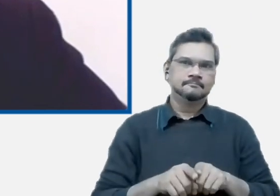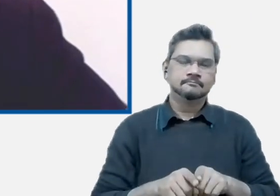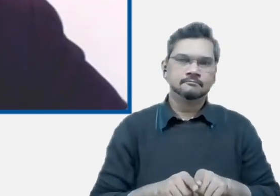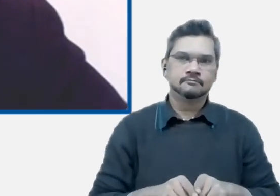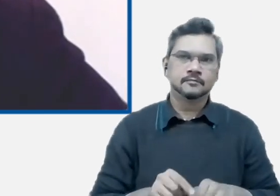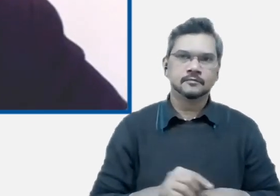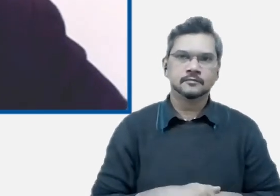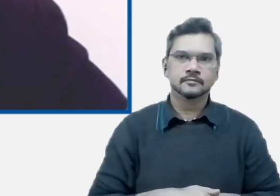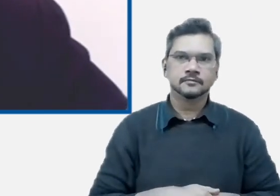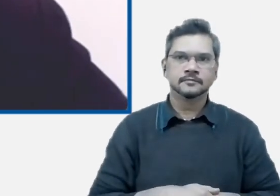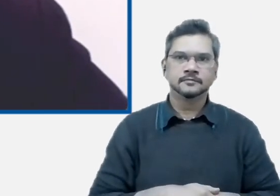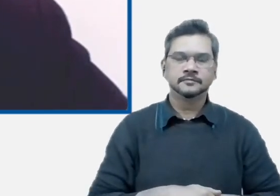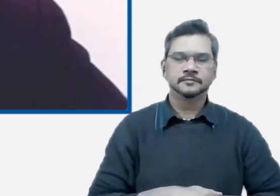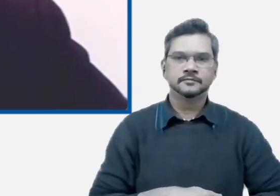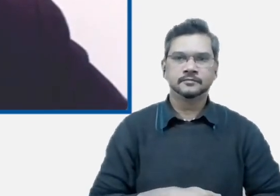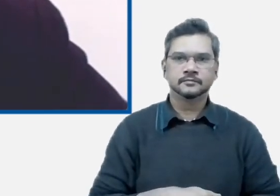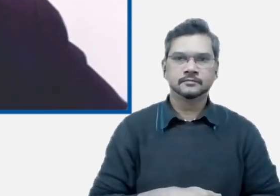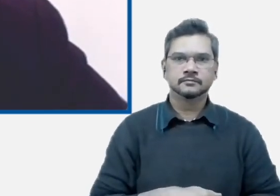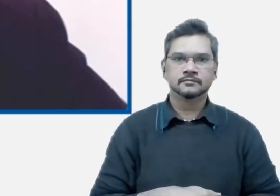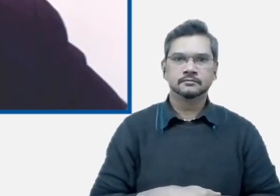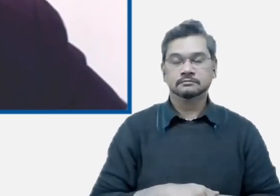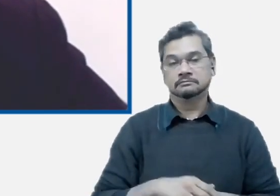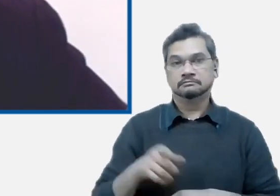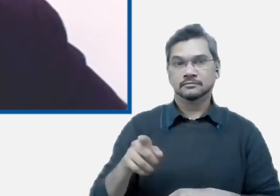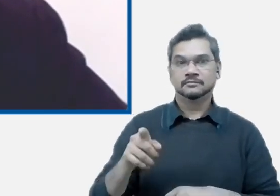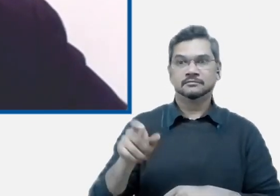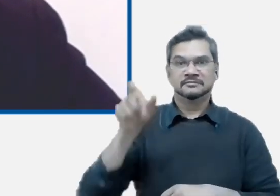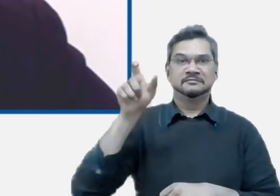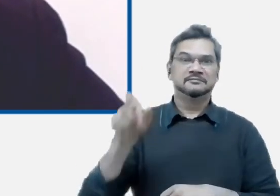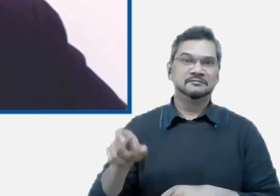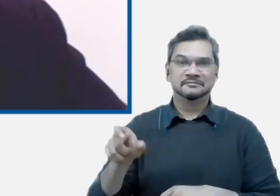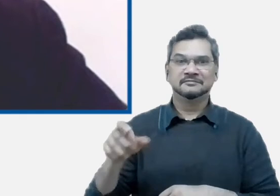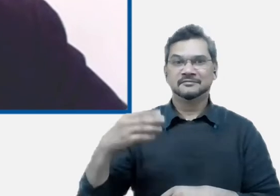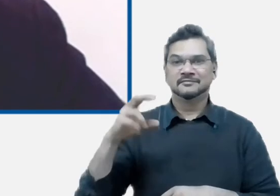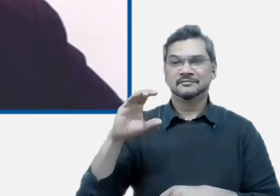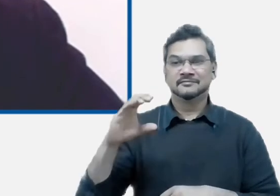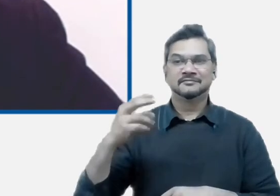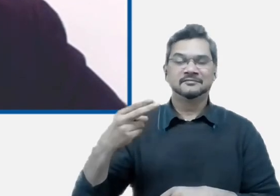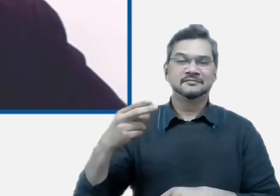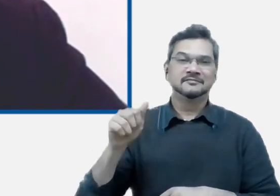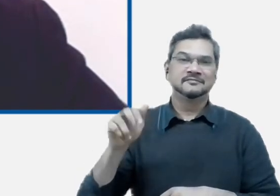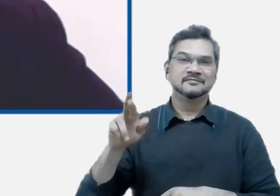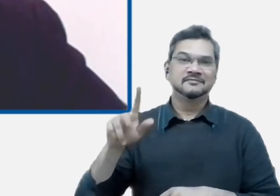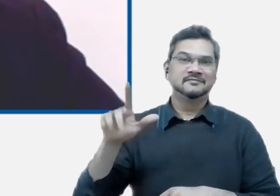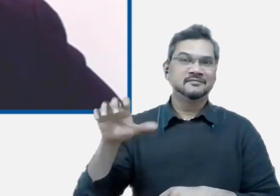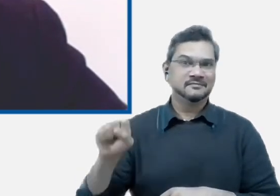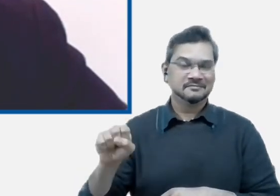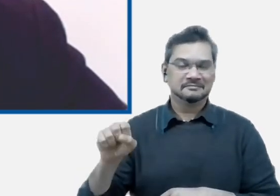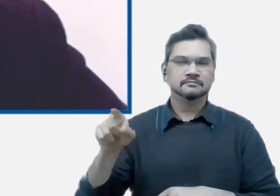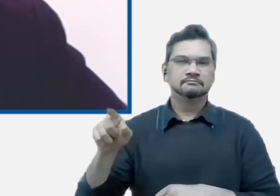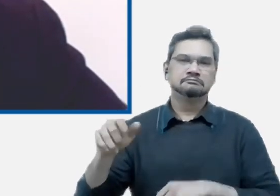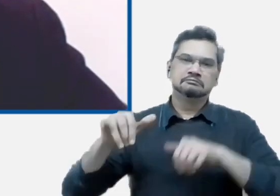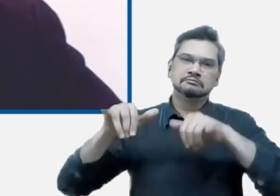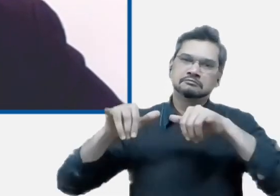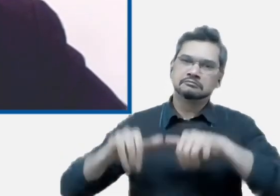contributor in the DRR space, right from Oyugo to Sendai. And I think having him as a